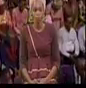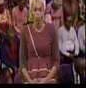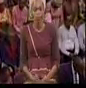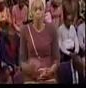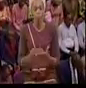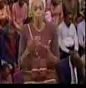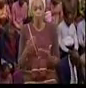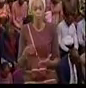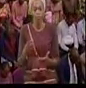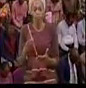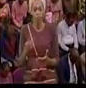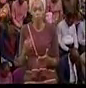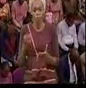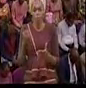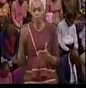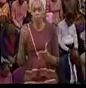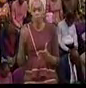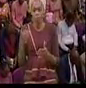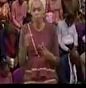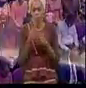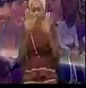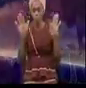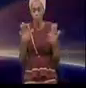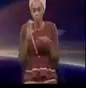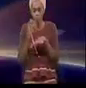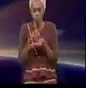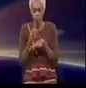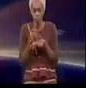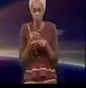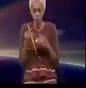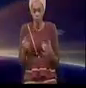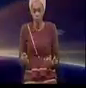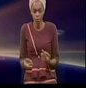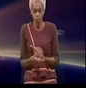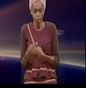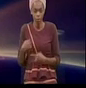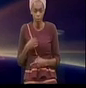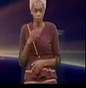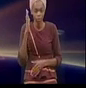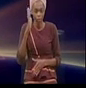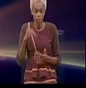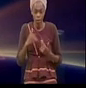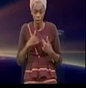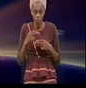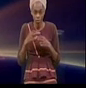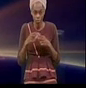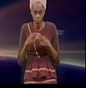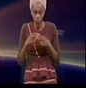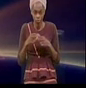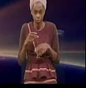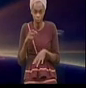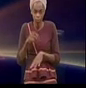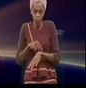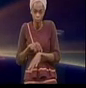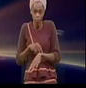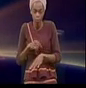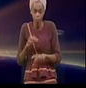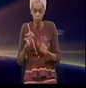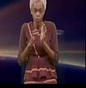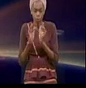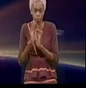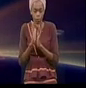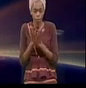before the Sunday message today, we shall have a brief period of scripture